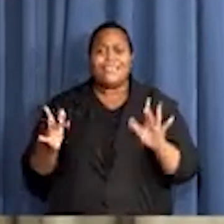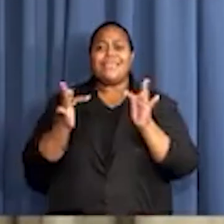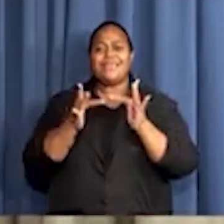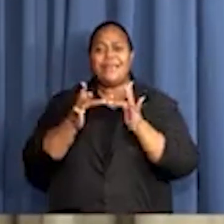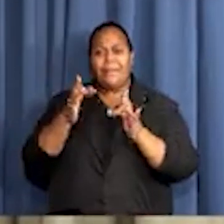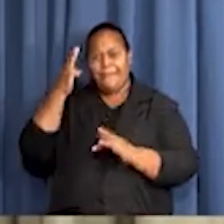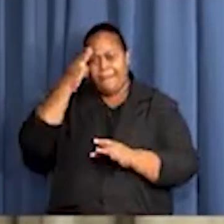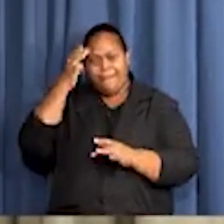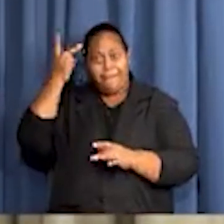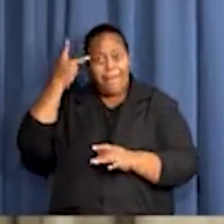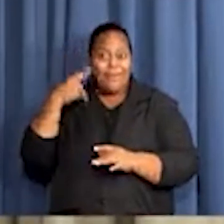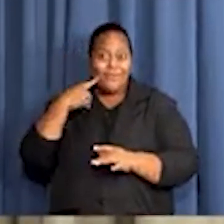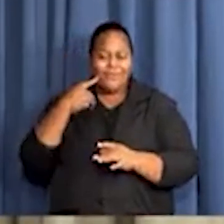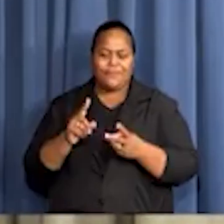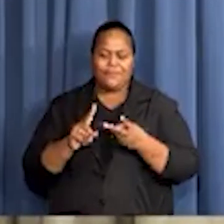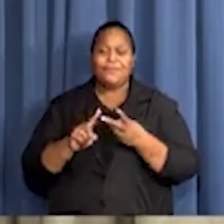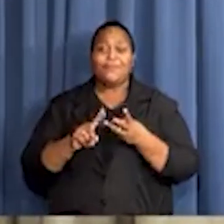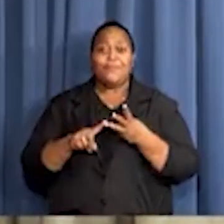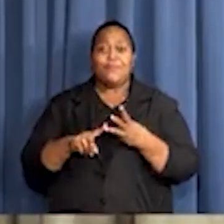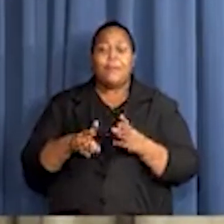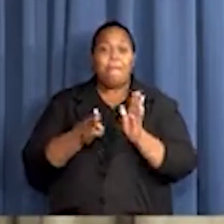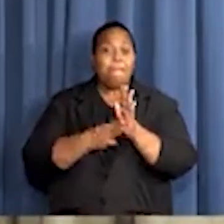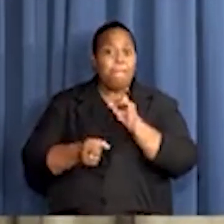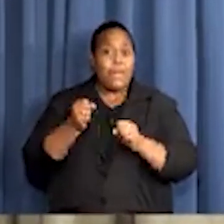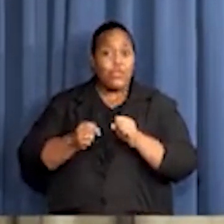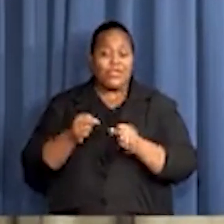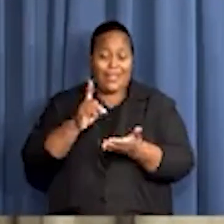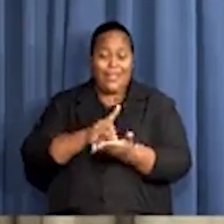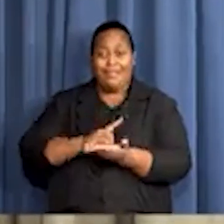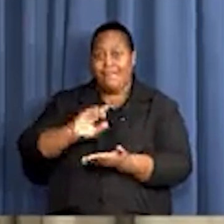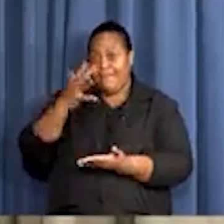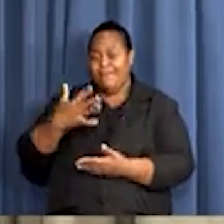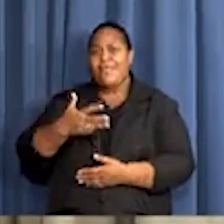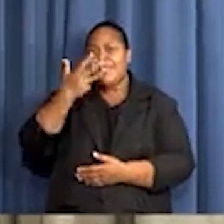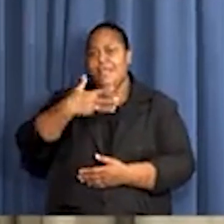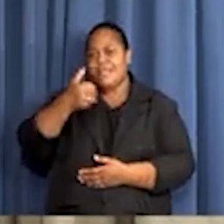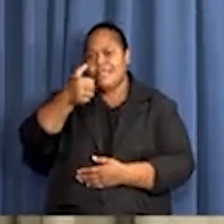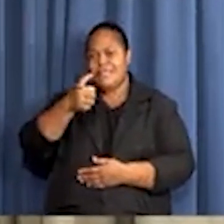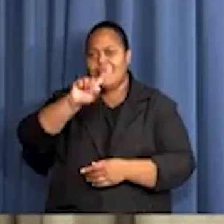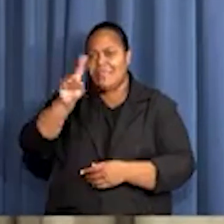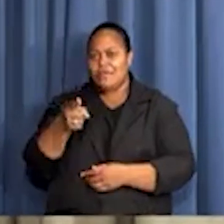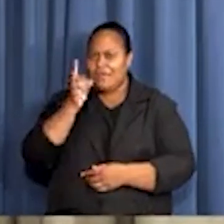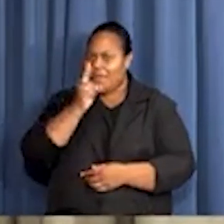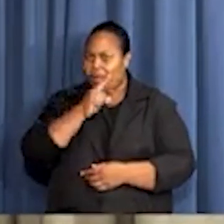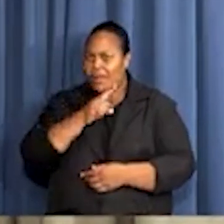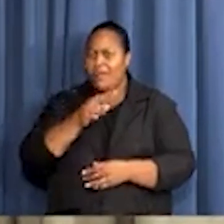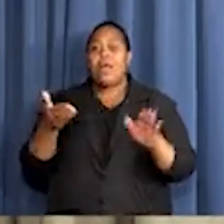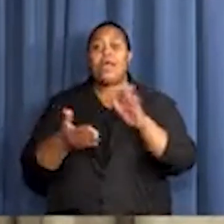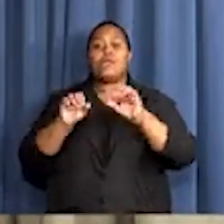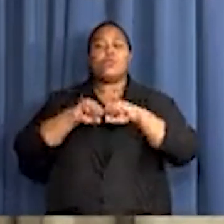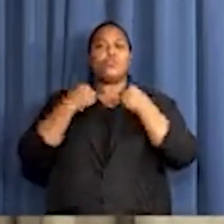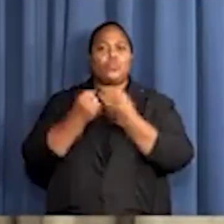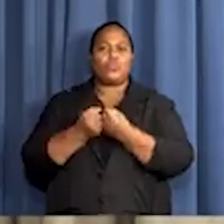parents. At March the 5th, there were 96,000 recipients under social